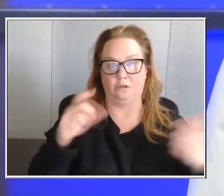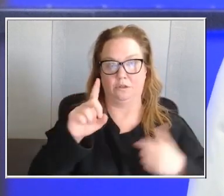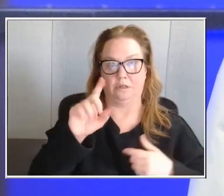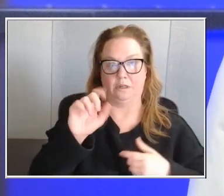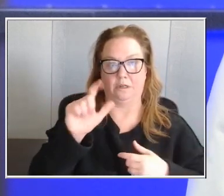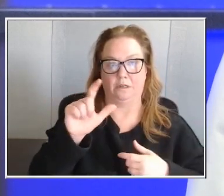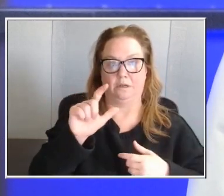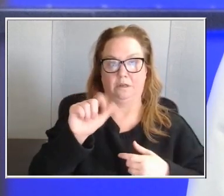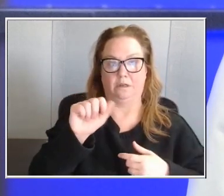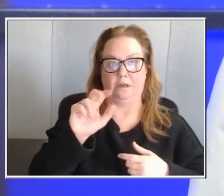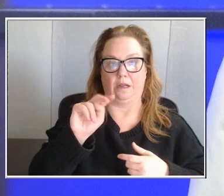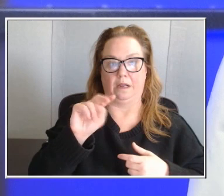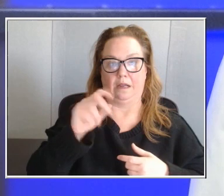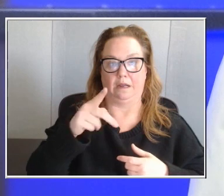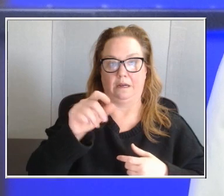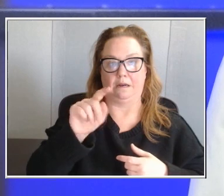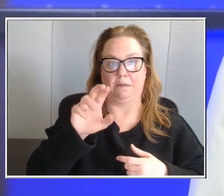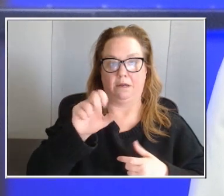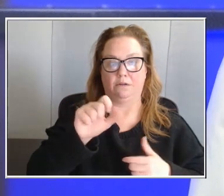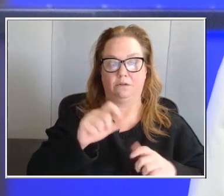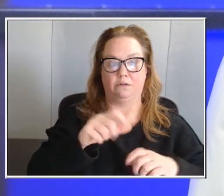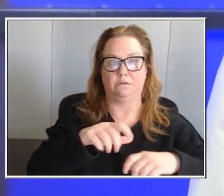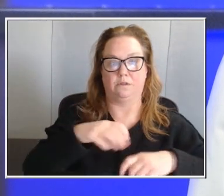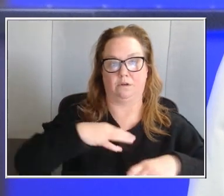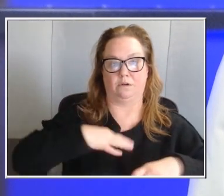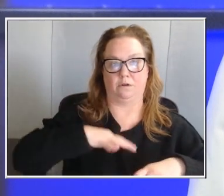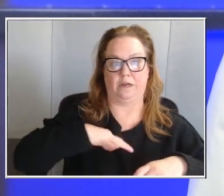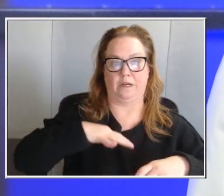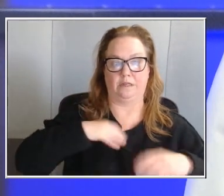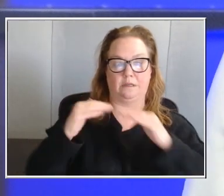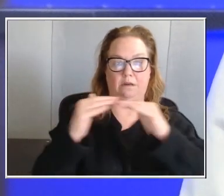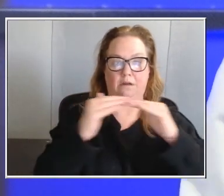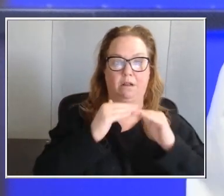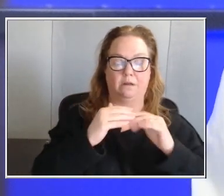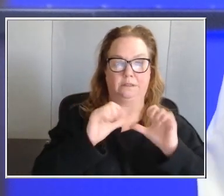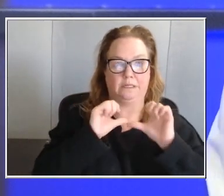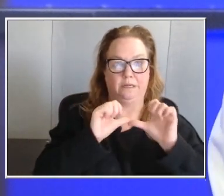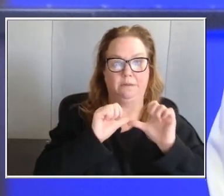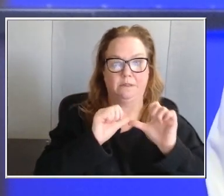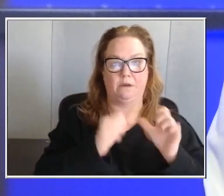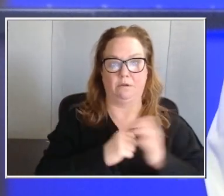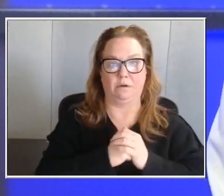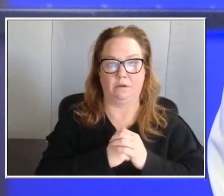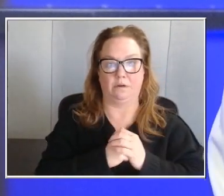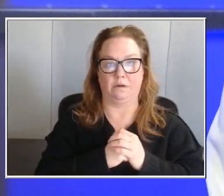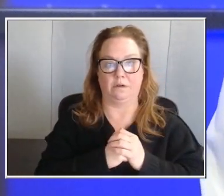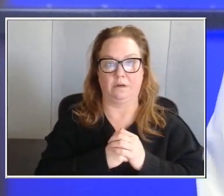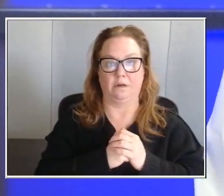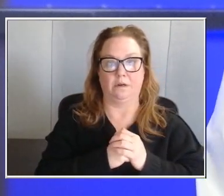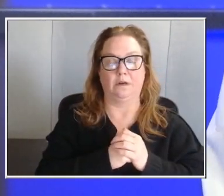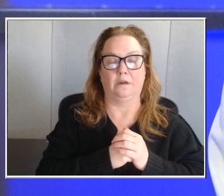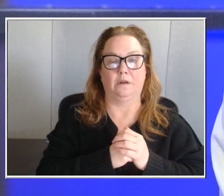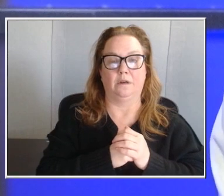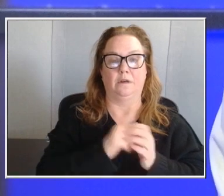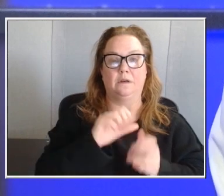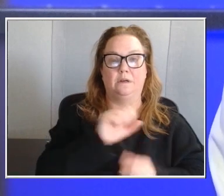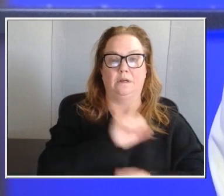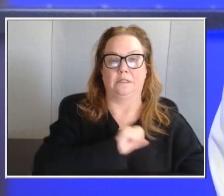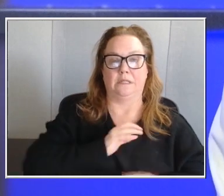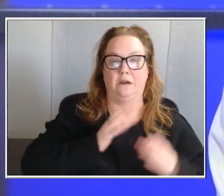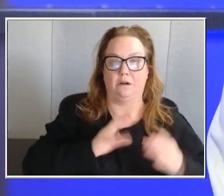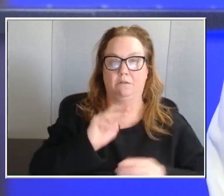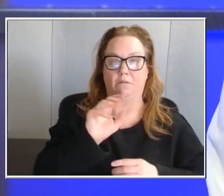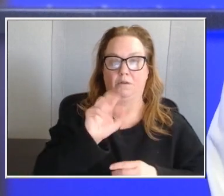Peters deserves a lot of credit, as well as his colleagues around the country, to keep this going. That's the first step. You know, Senator Moran, Senator Blunt, Congressman